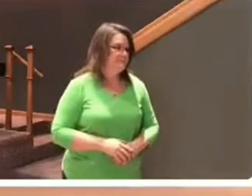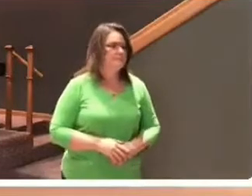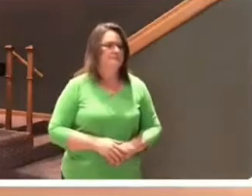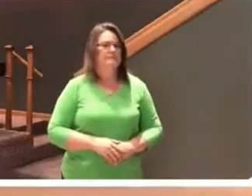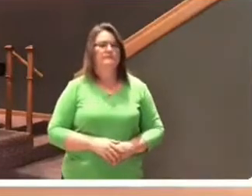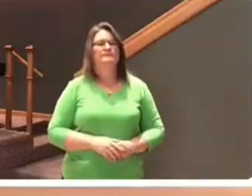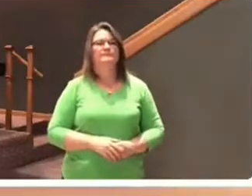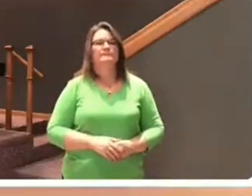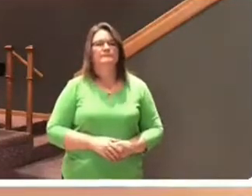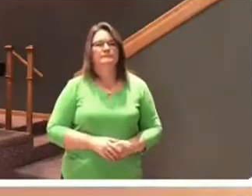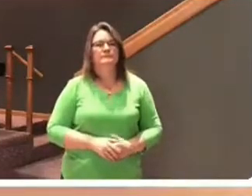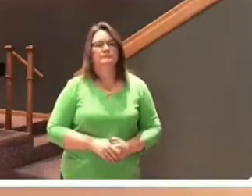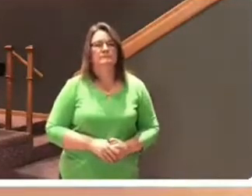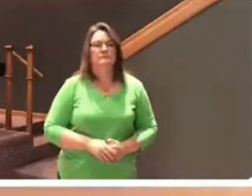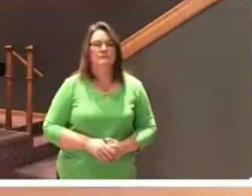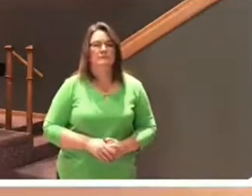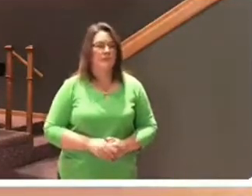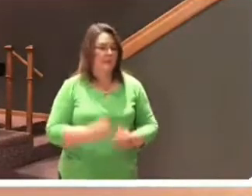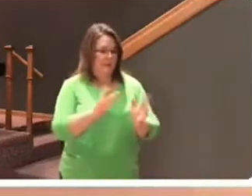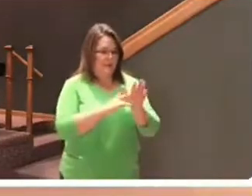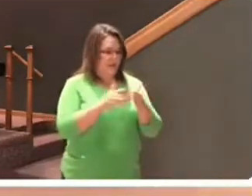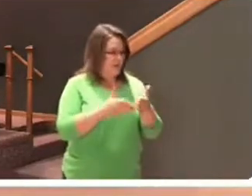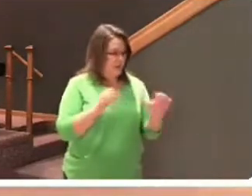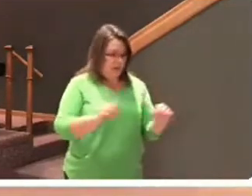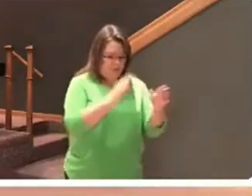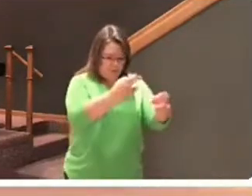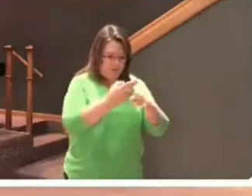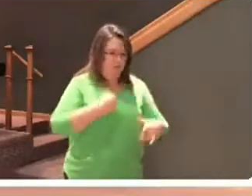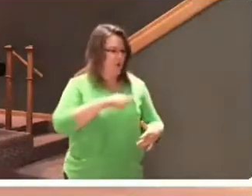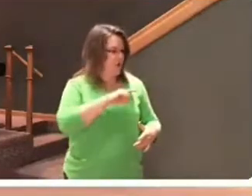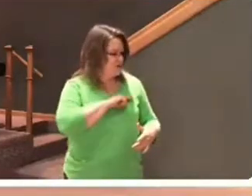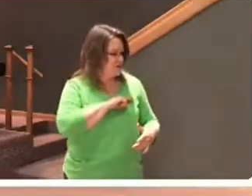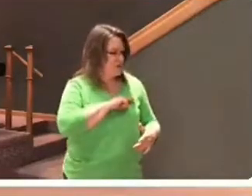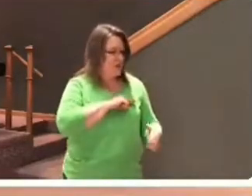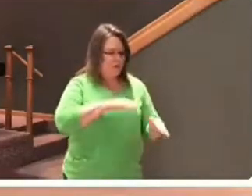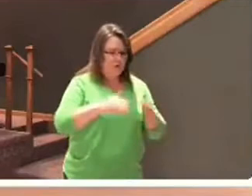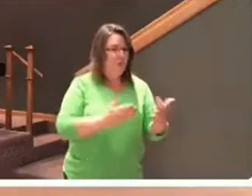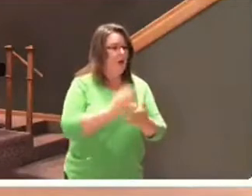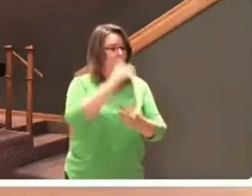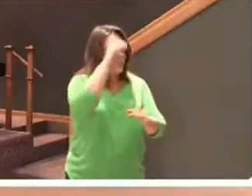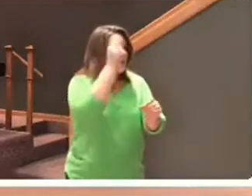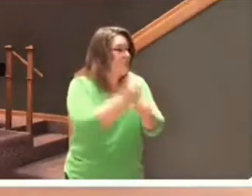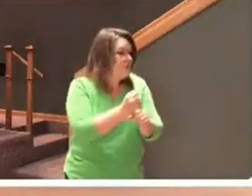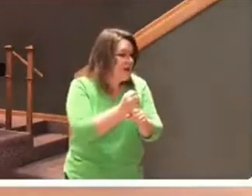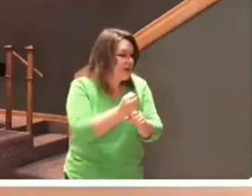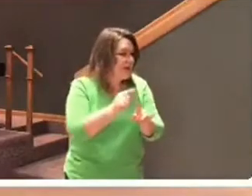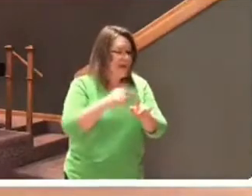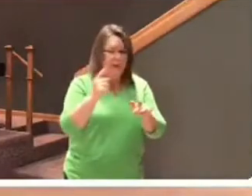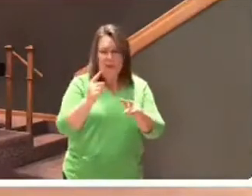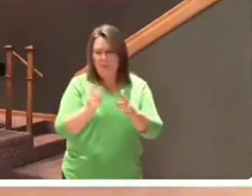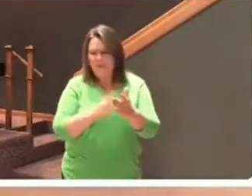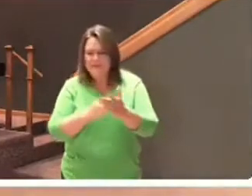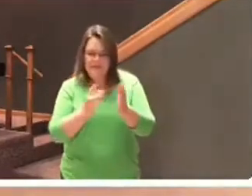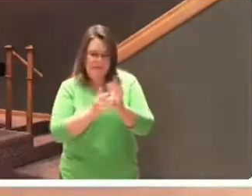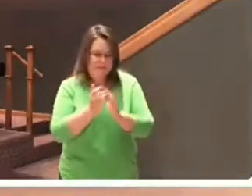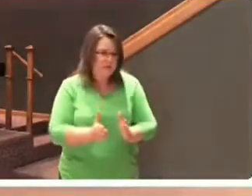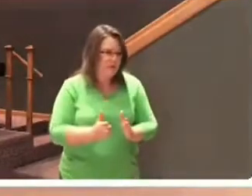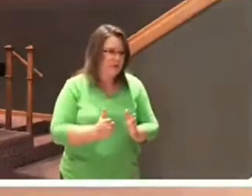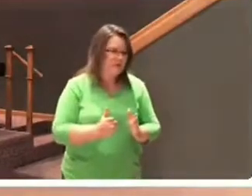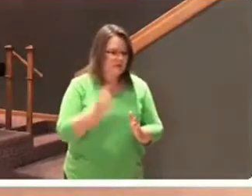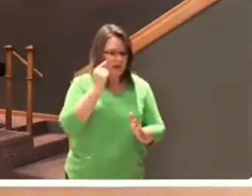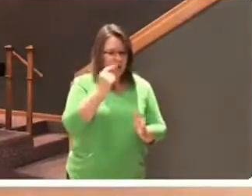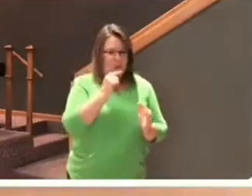You know, the Bible clearly calls us to walk by faith But sometimes us Christians get our eyes on the